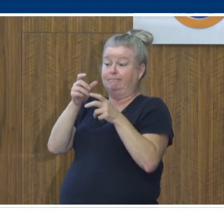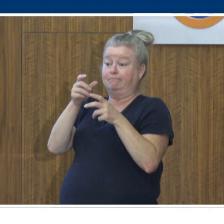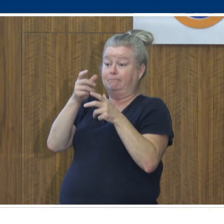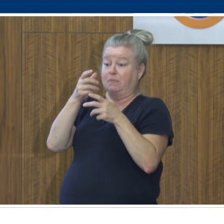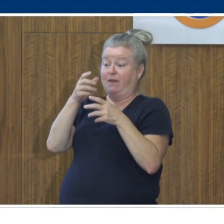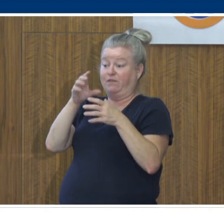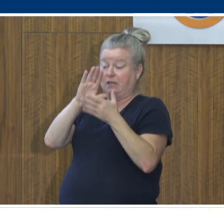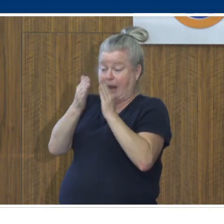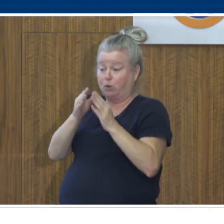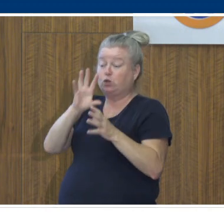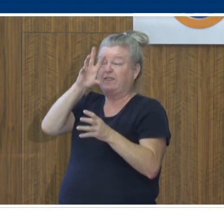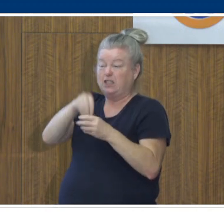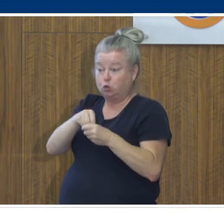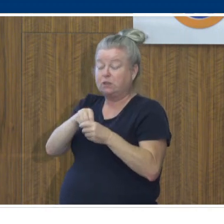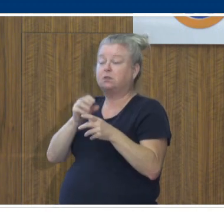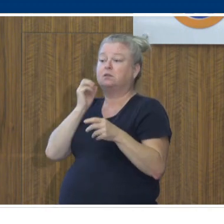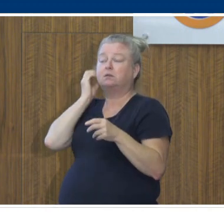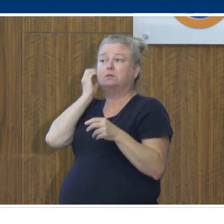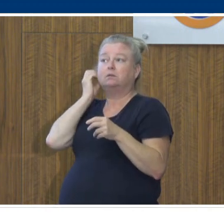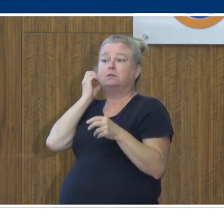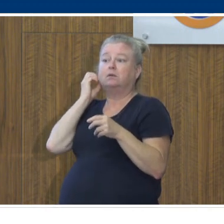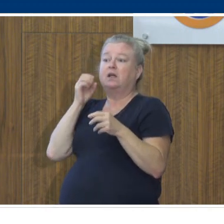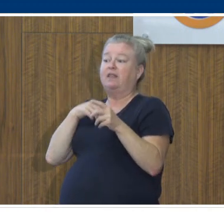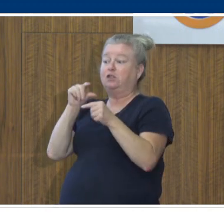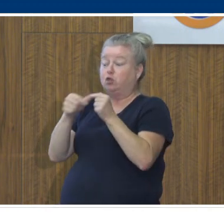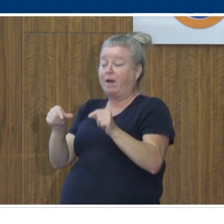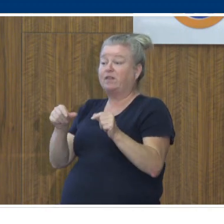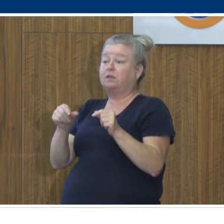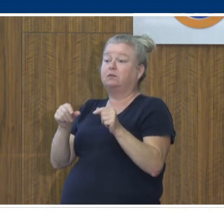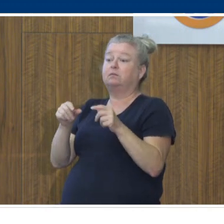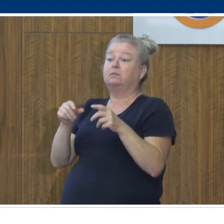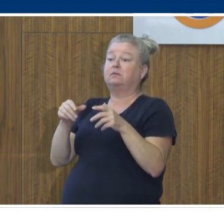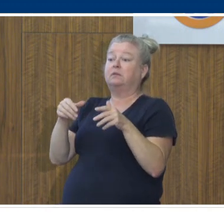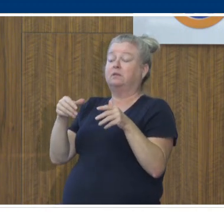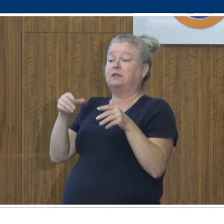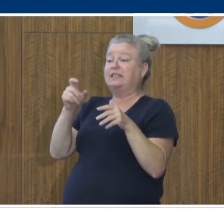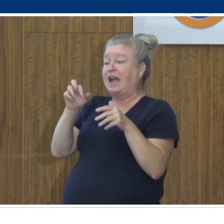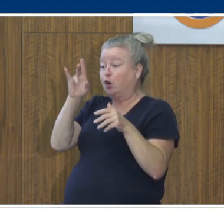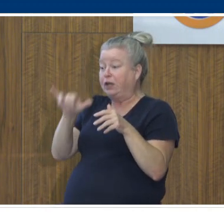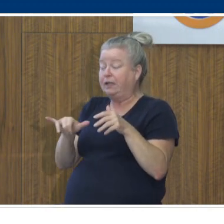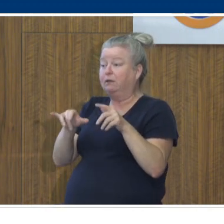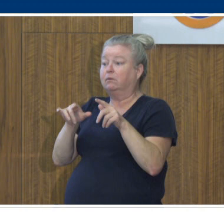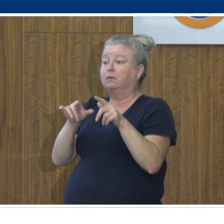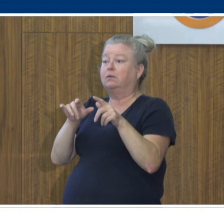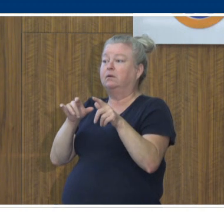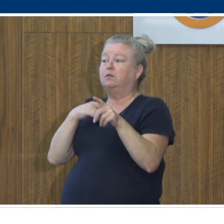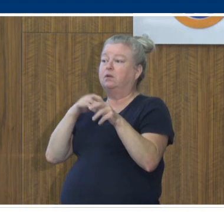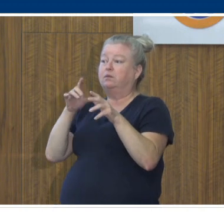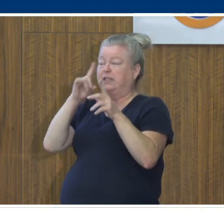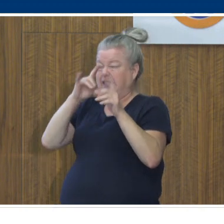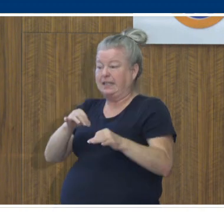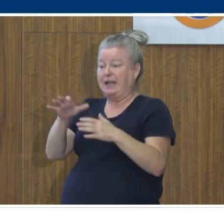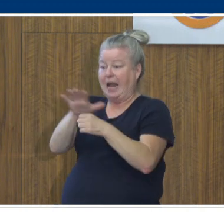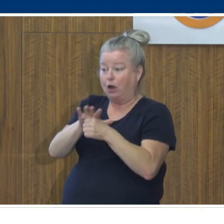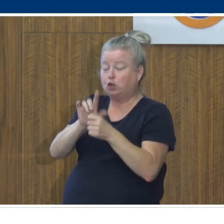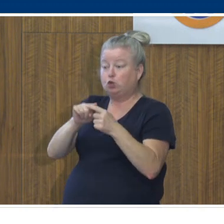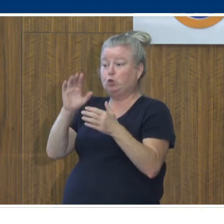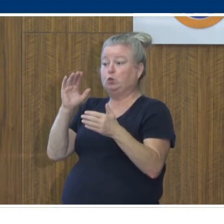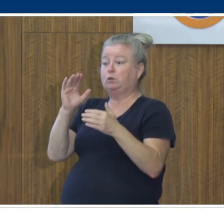3, respect the geographic integrity of city or census designated areas to minimize